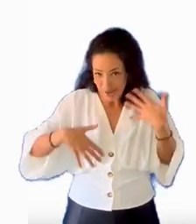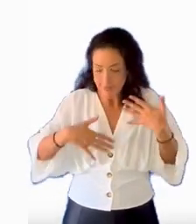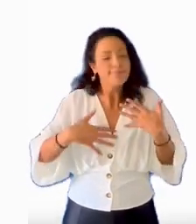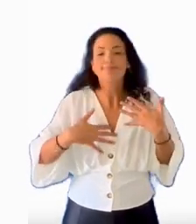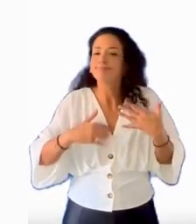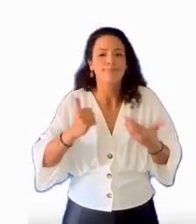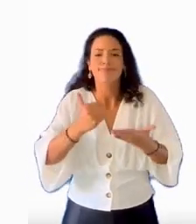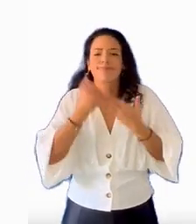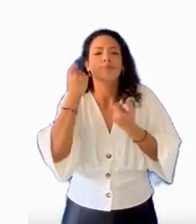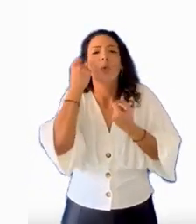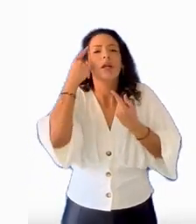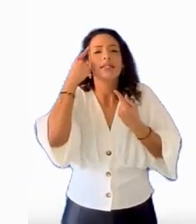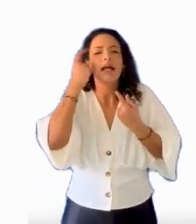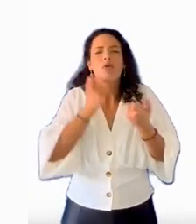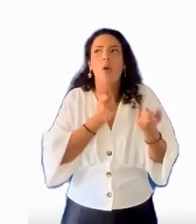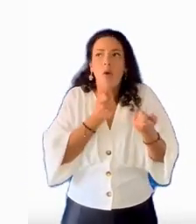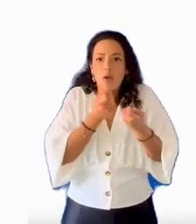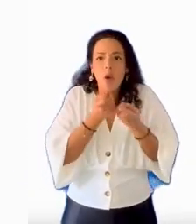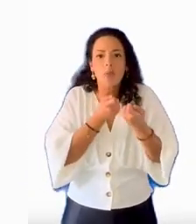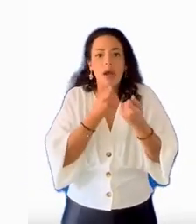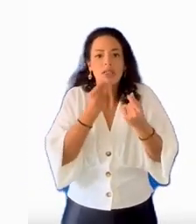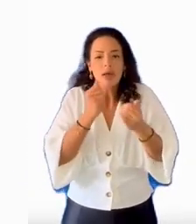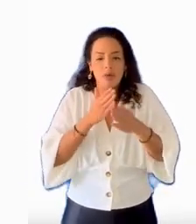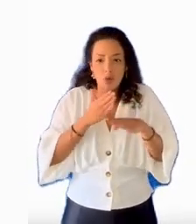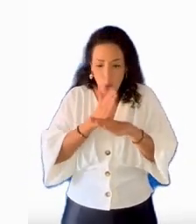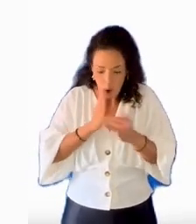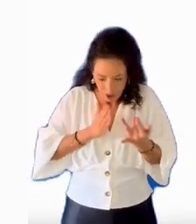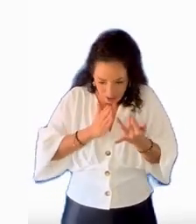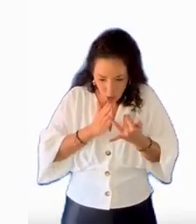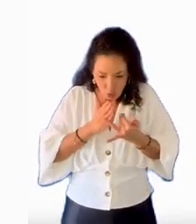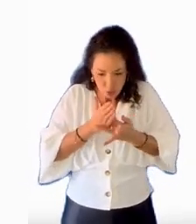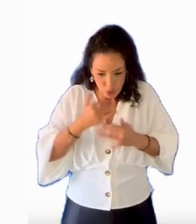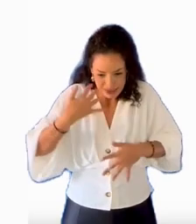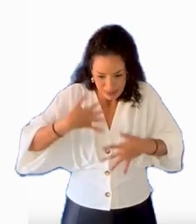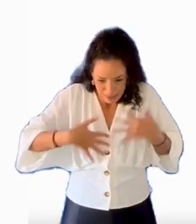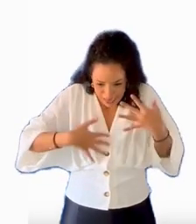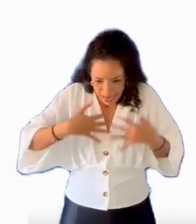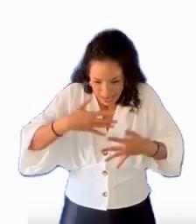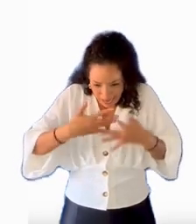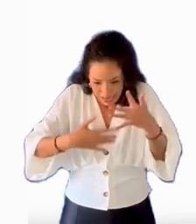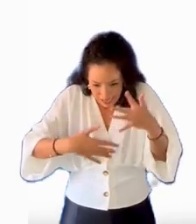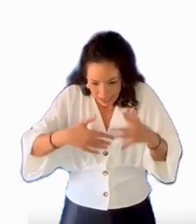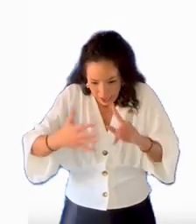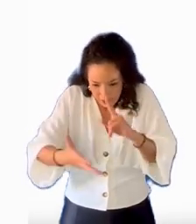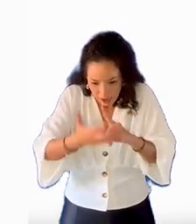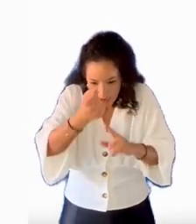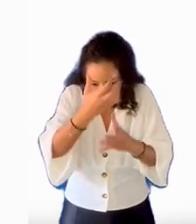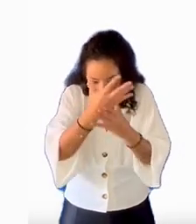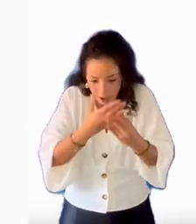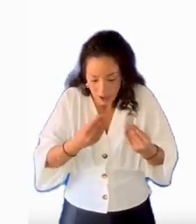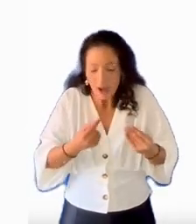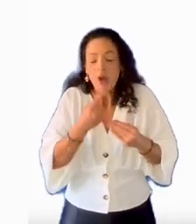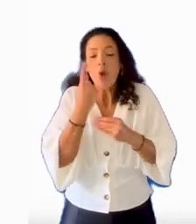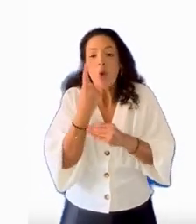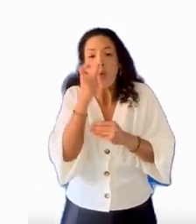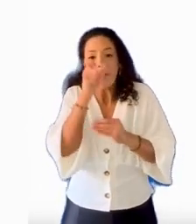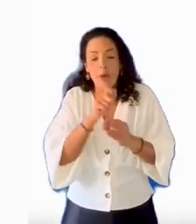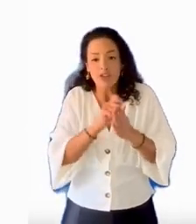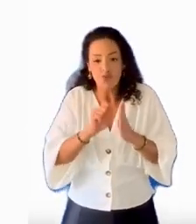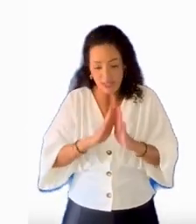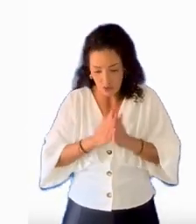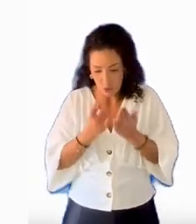us to understand, cope with, and sometimes even work through them and emerge on the other side. In her book Untamed, Glennon Doyle writes